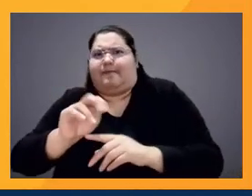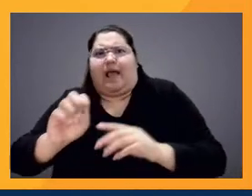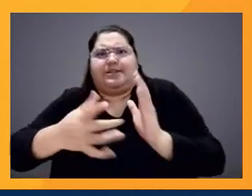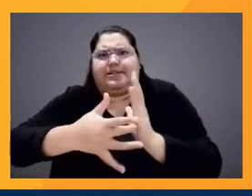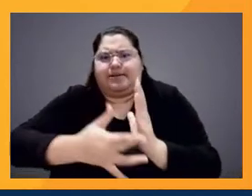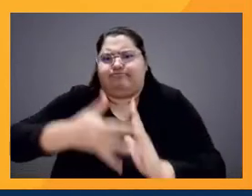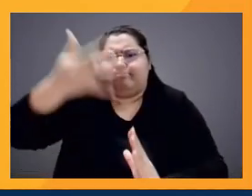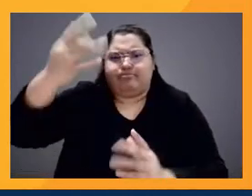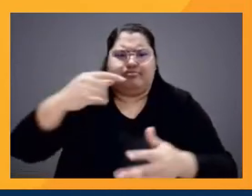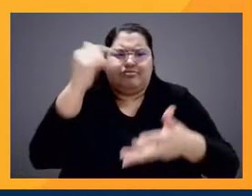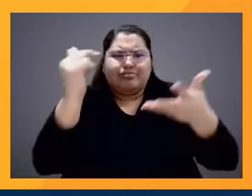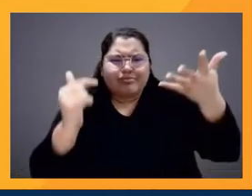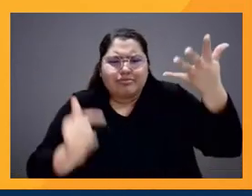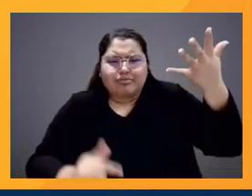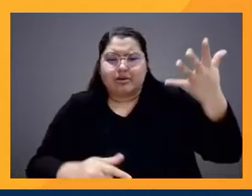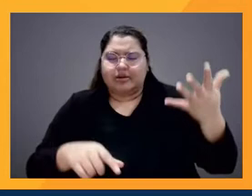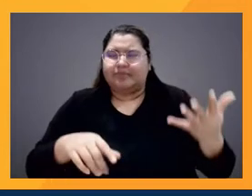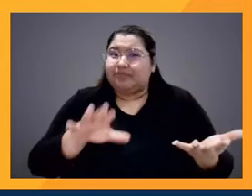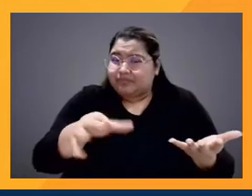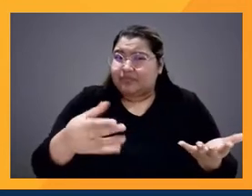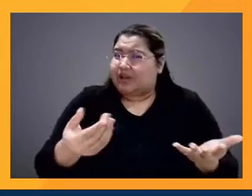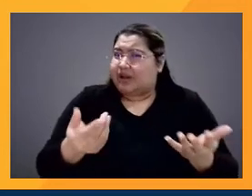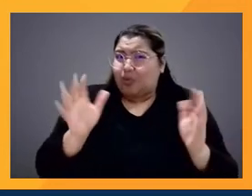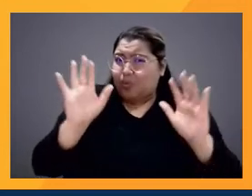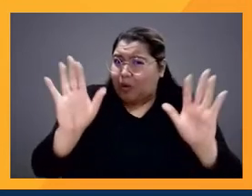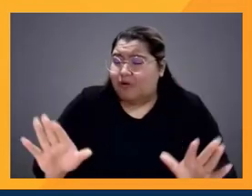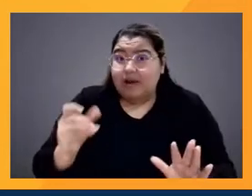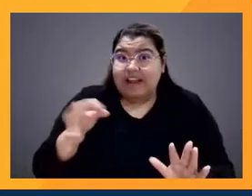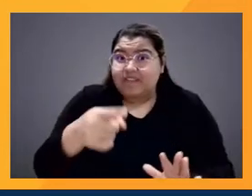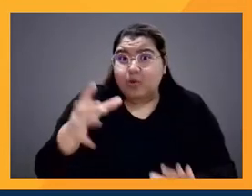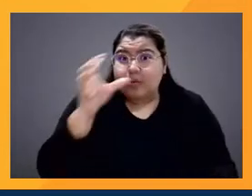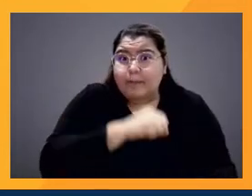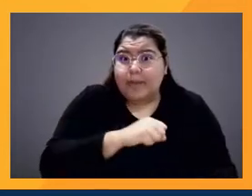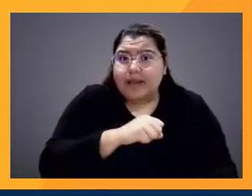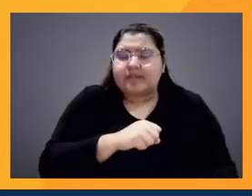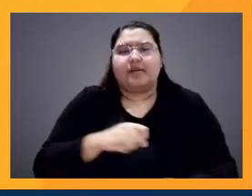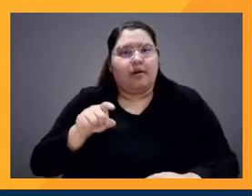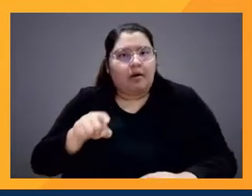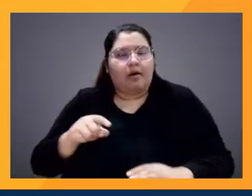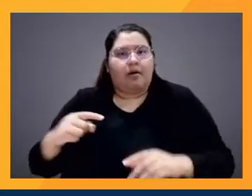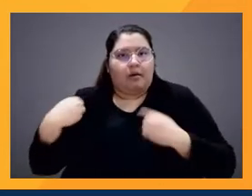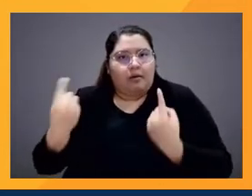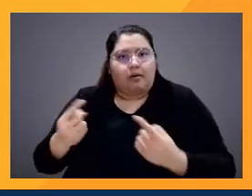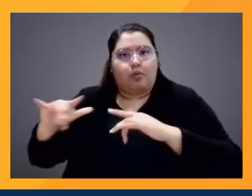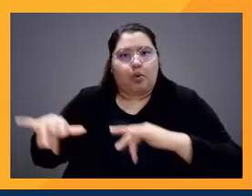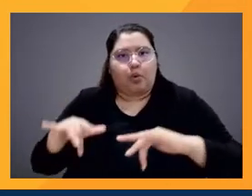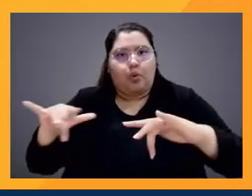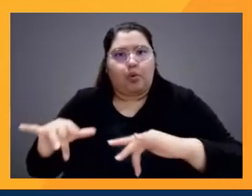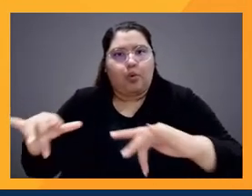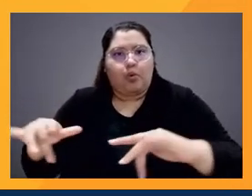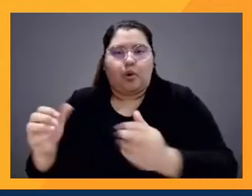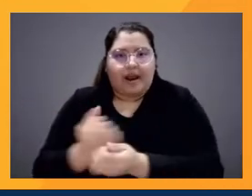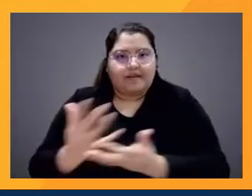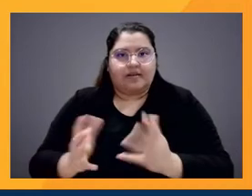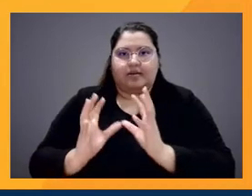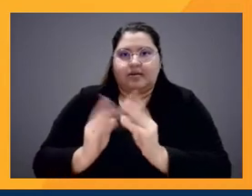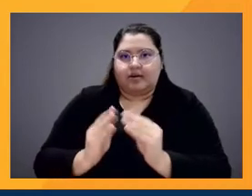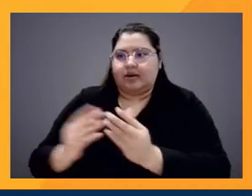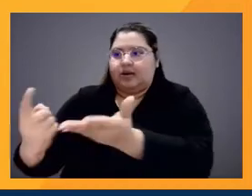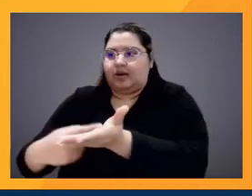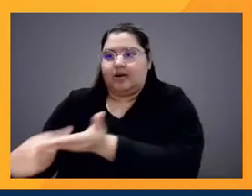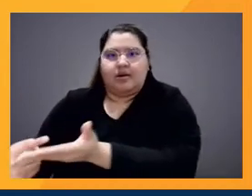you wanted to watch, links to the video recordings of our plenaries and breakouts are posted here on the website for you to watch on demand. And